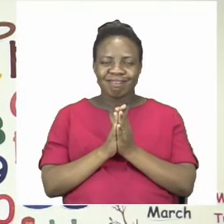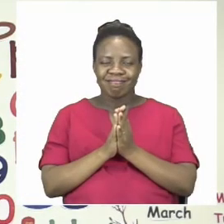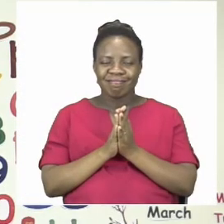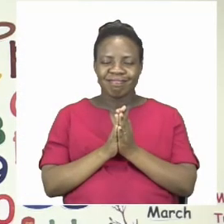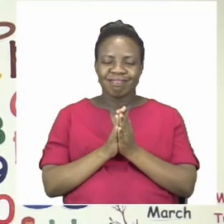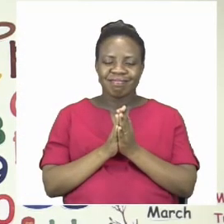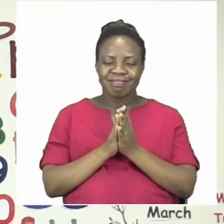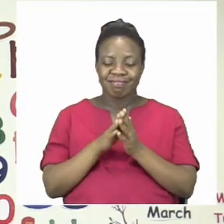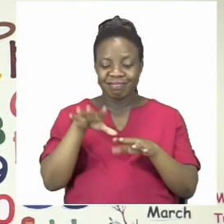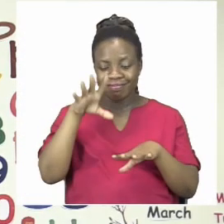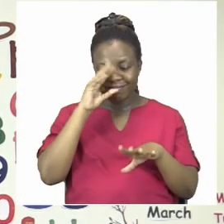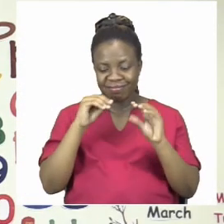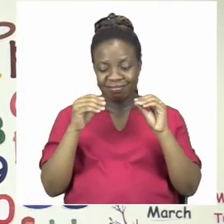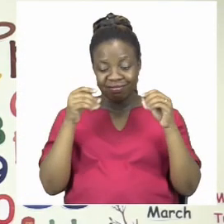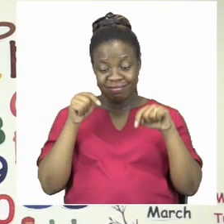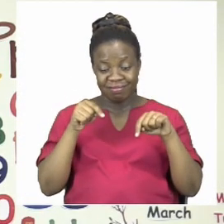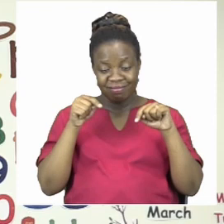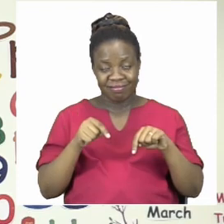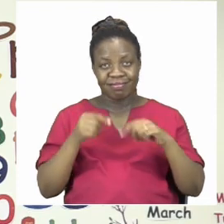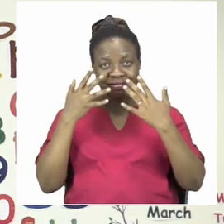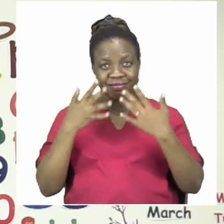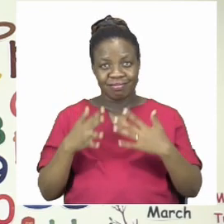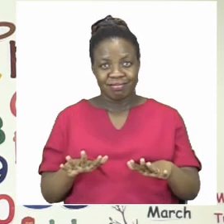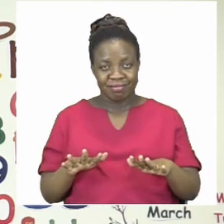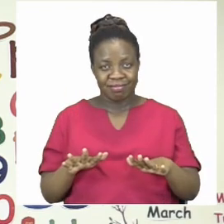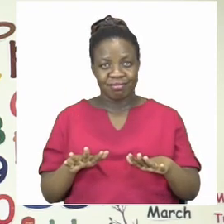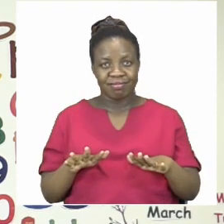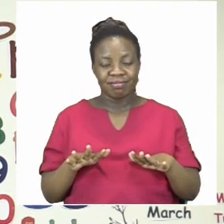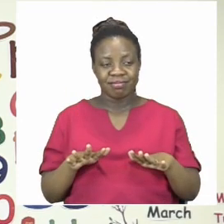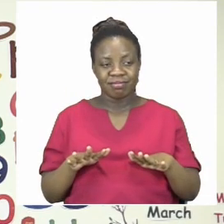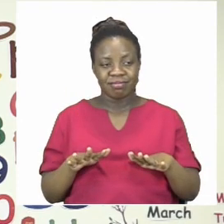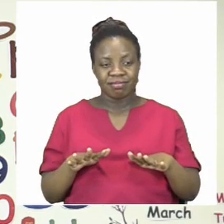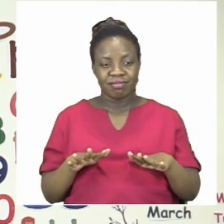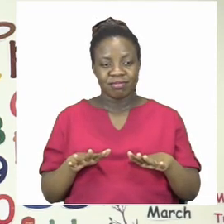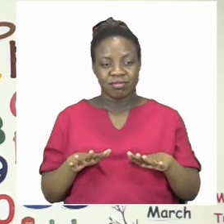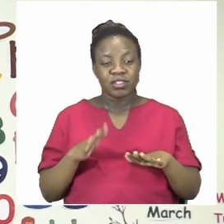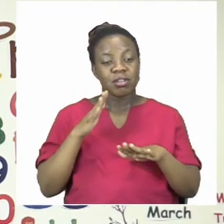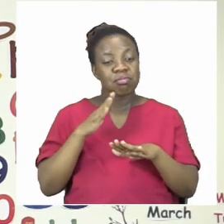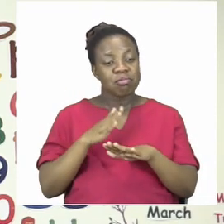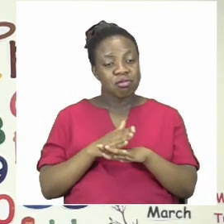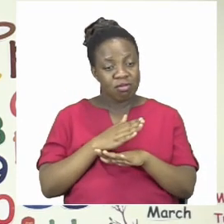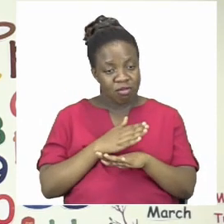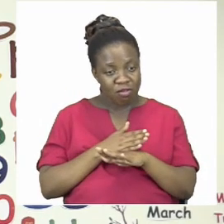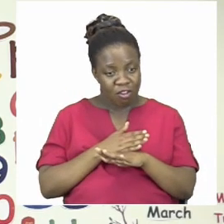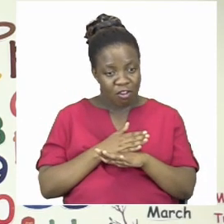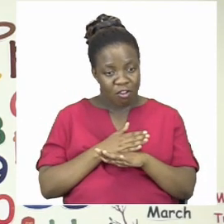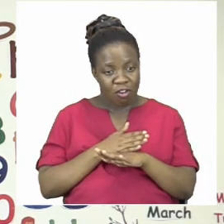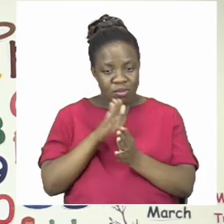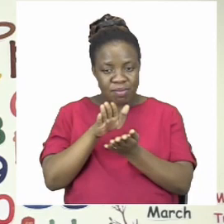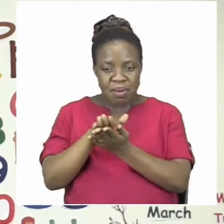Well, we came to the end of today's lesson, boys and girls. Now everyone, before we go home, we must